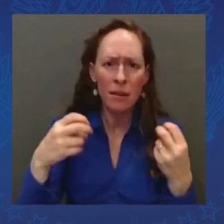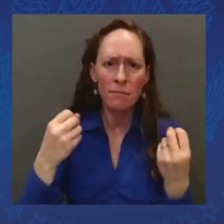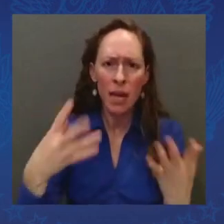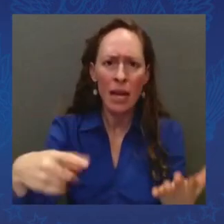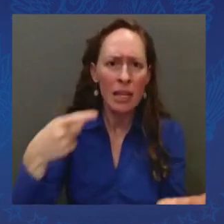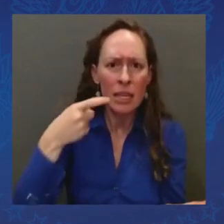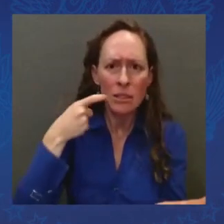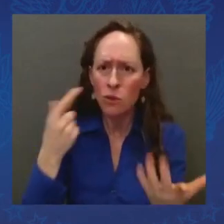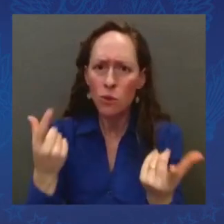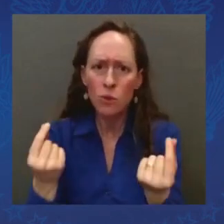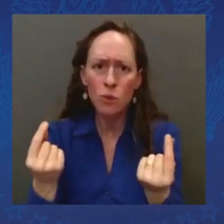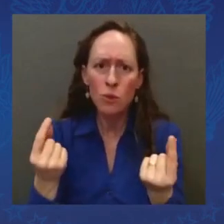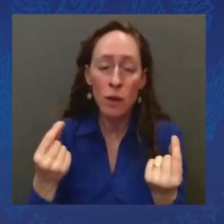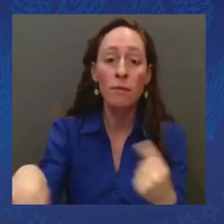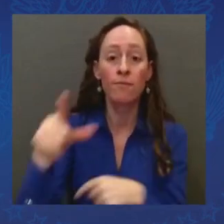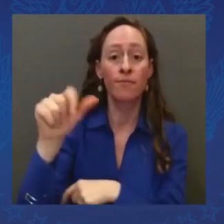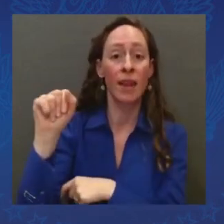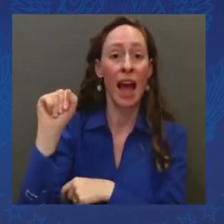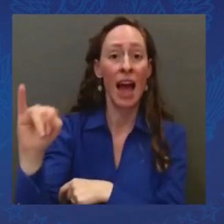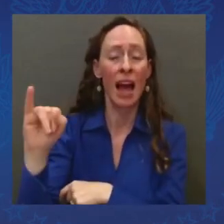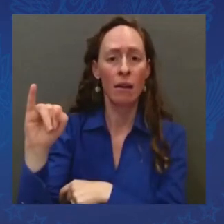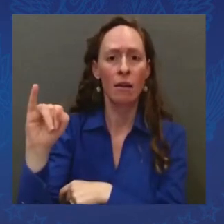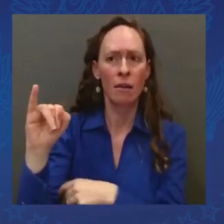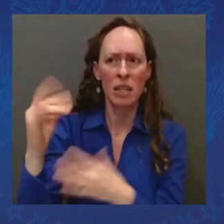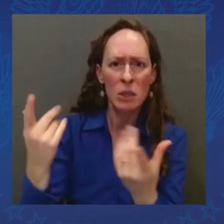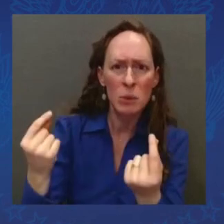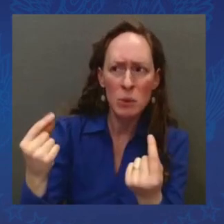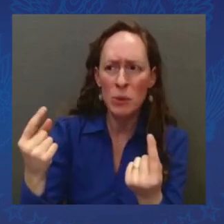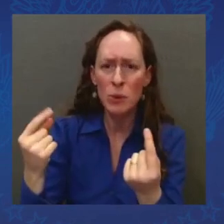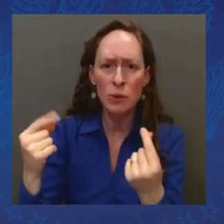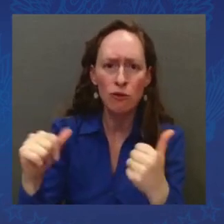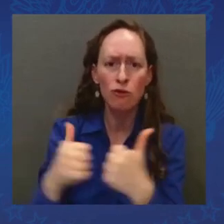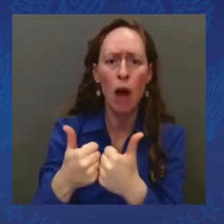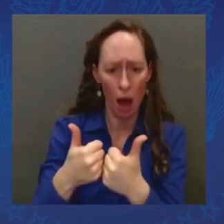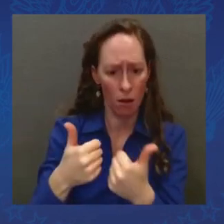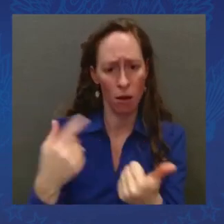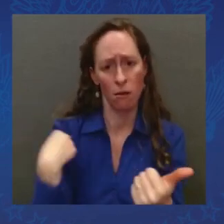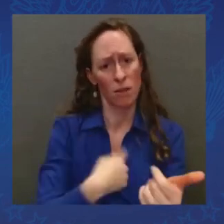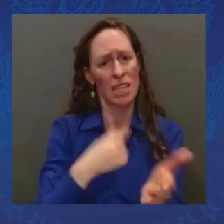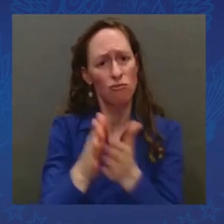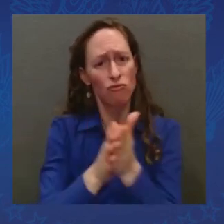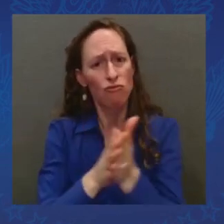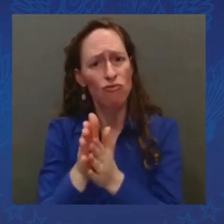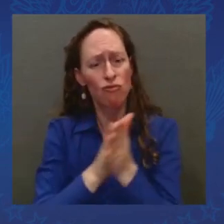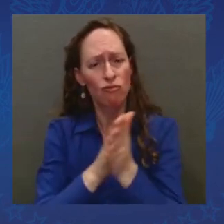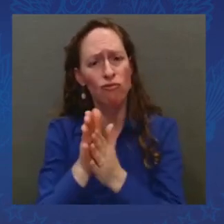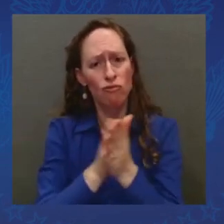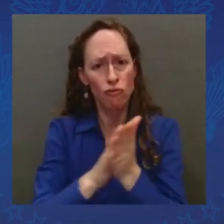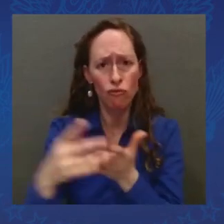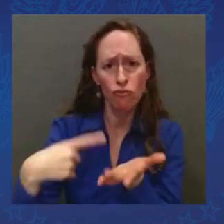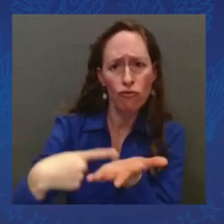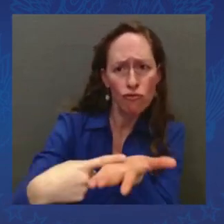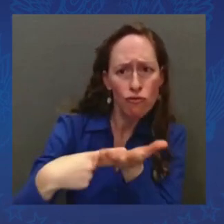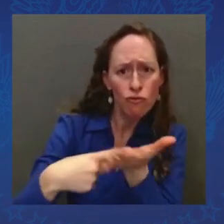I welcome you, and the floor is yours, Mr. President. And again, welcome back.